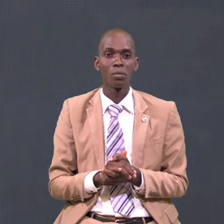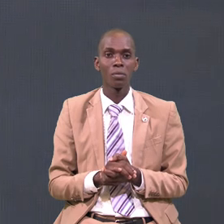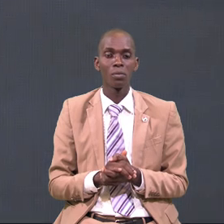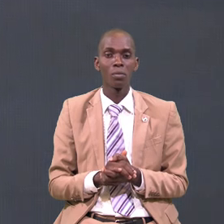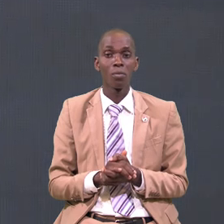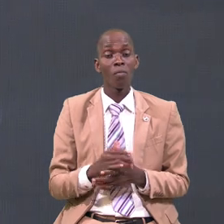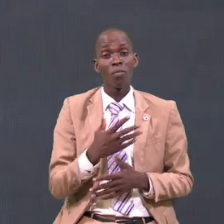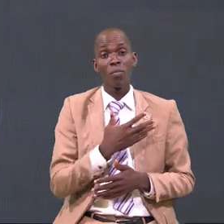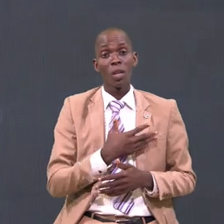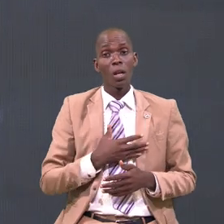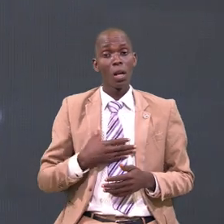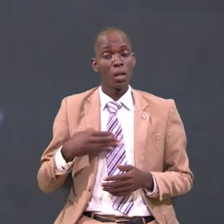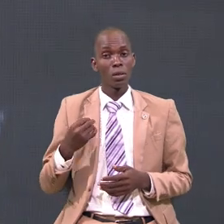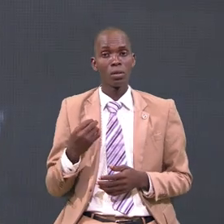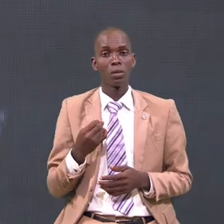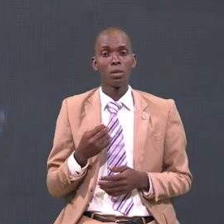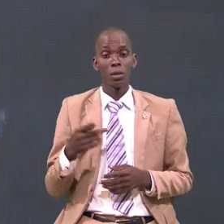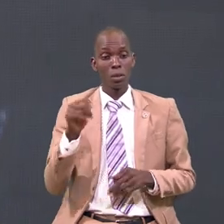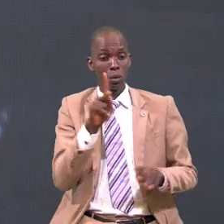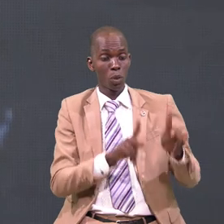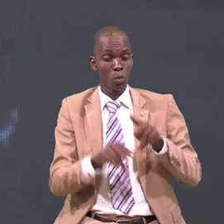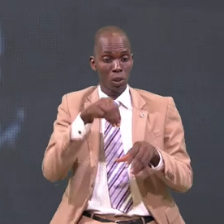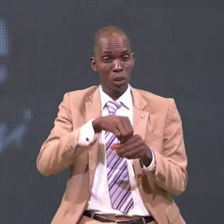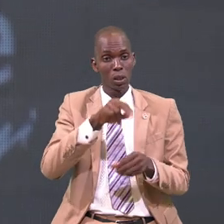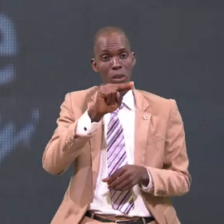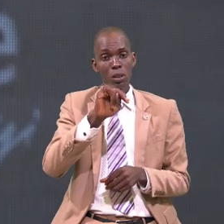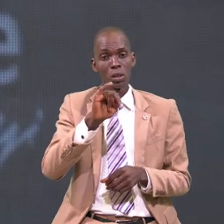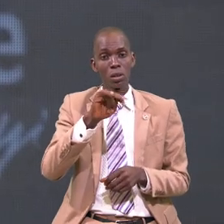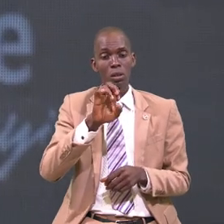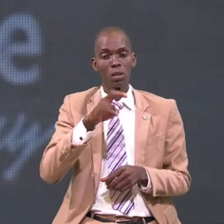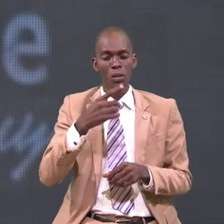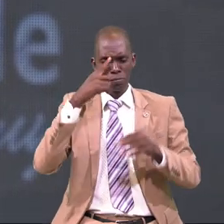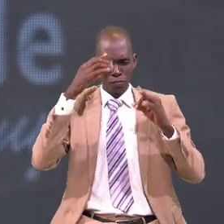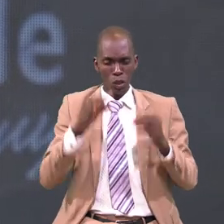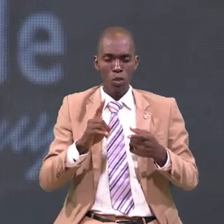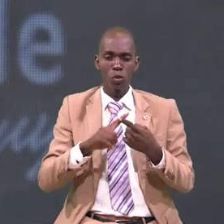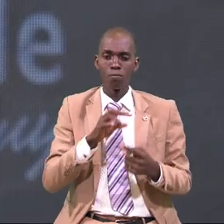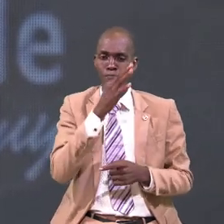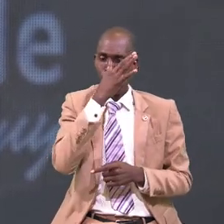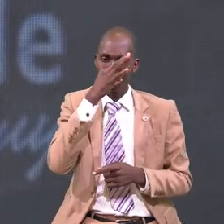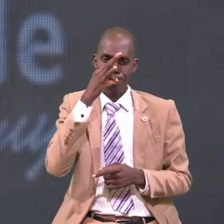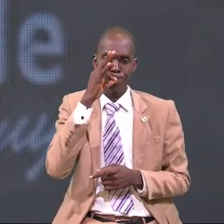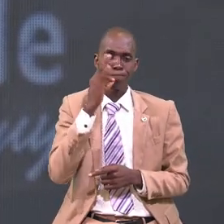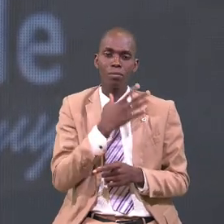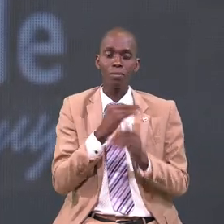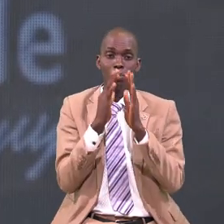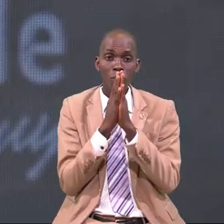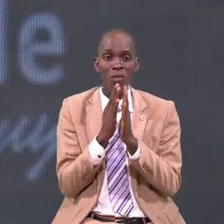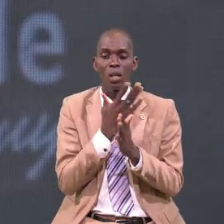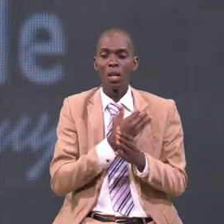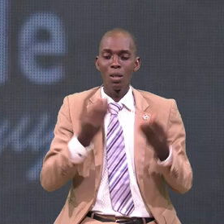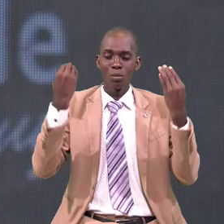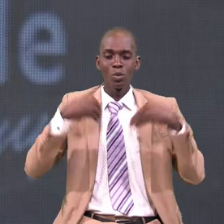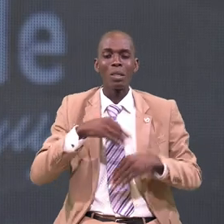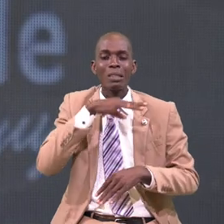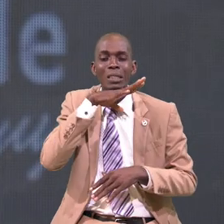And they proclaimed a fast and put on sackcloth from the